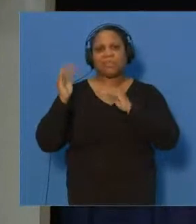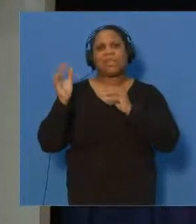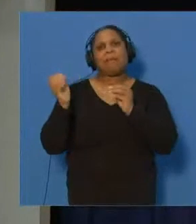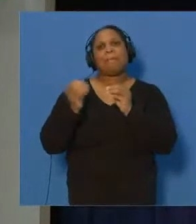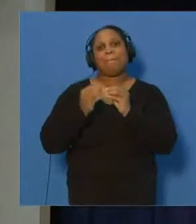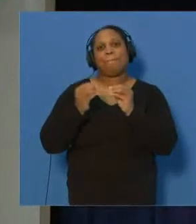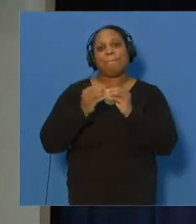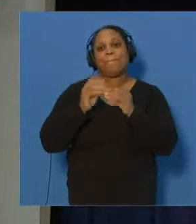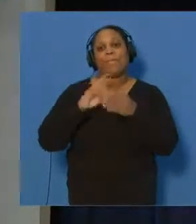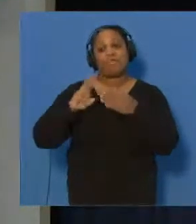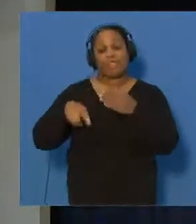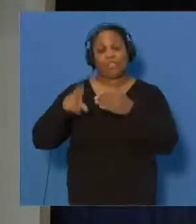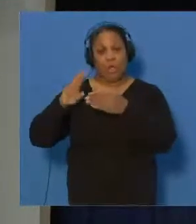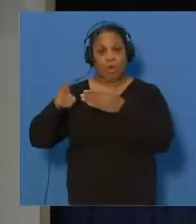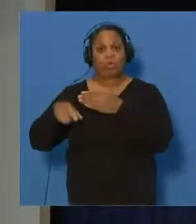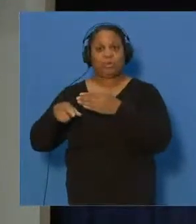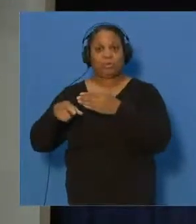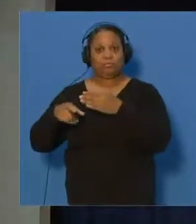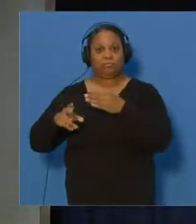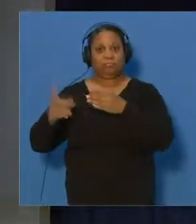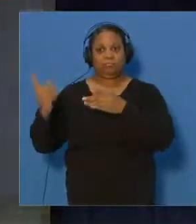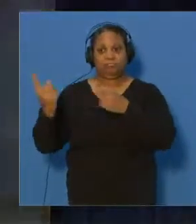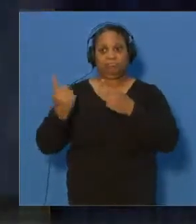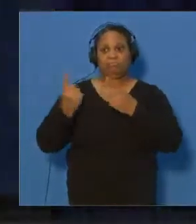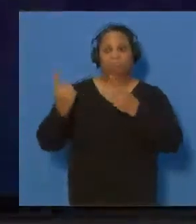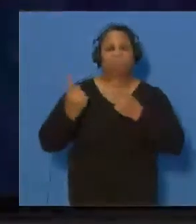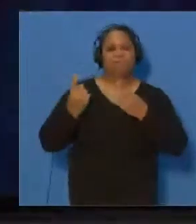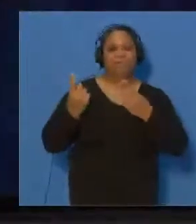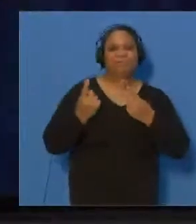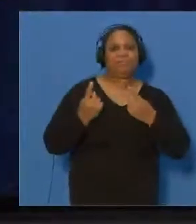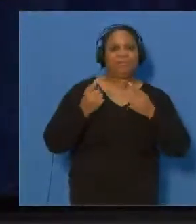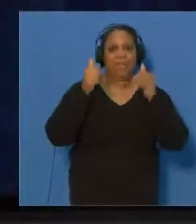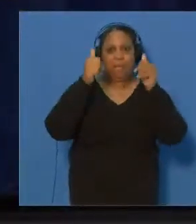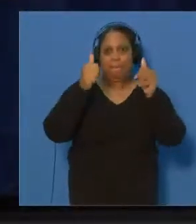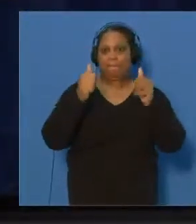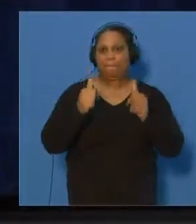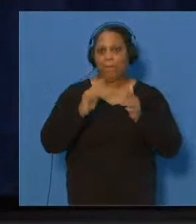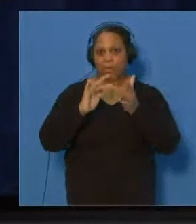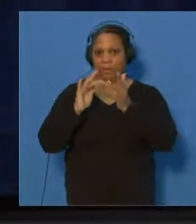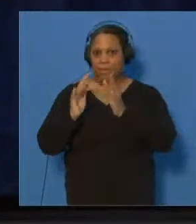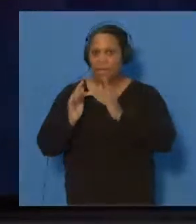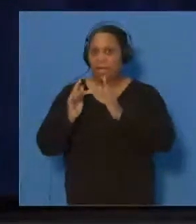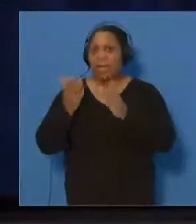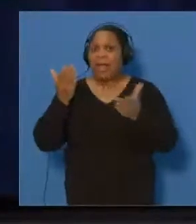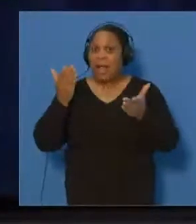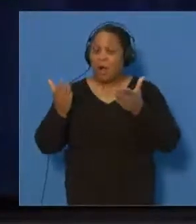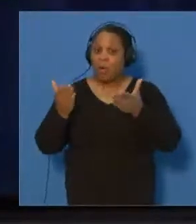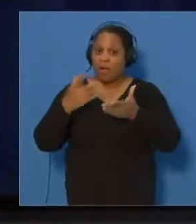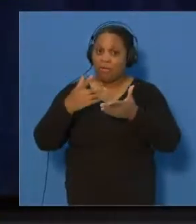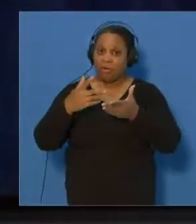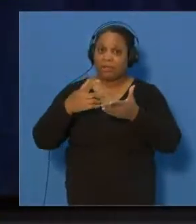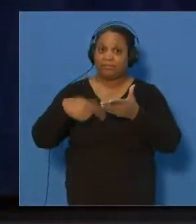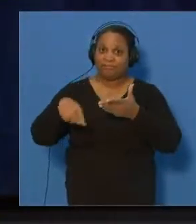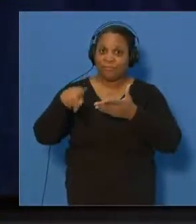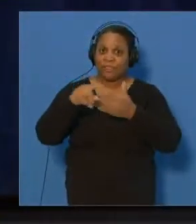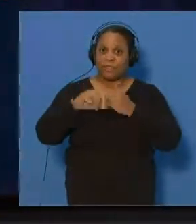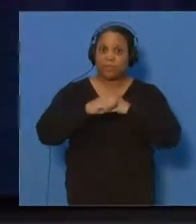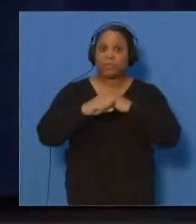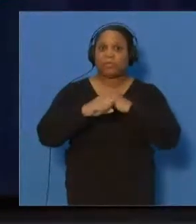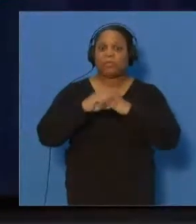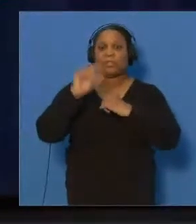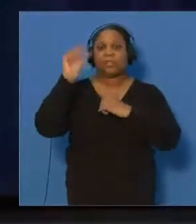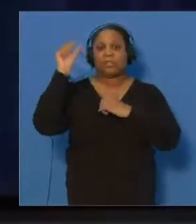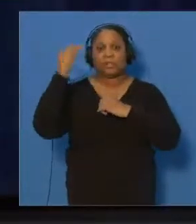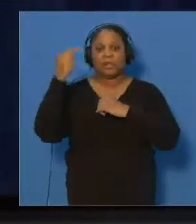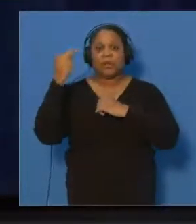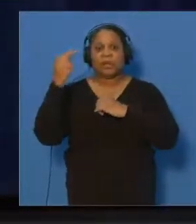more results, which will come in, and they will be posted online. However, the next press conference that will be hosted by the Governor of